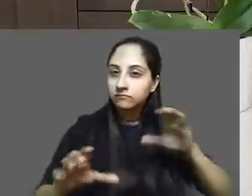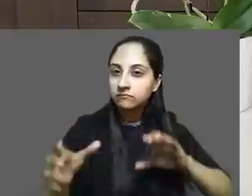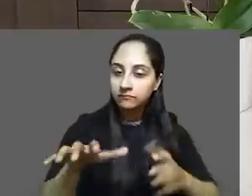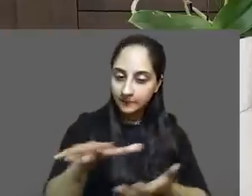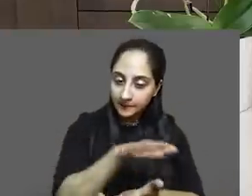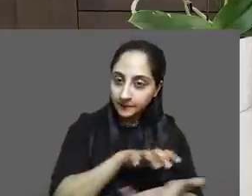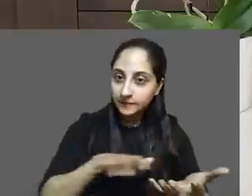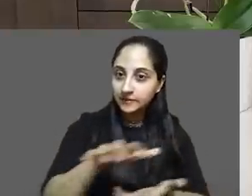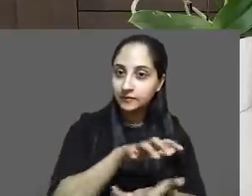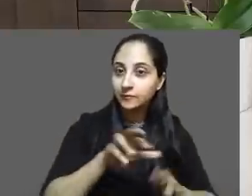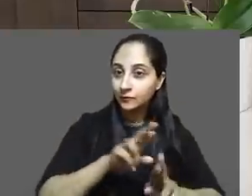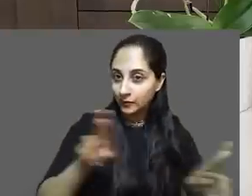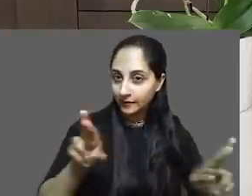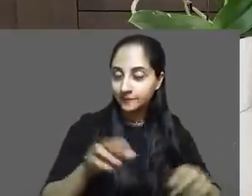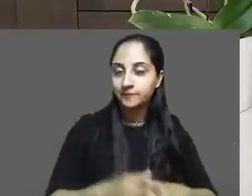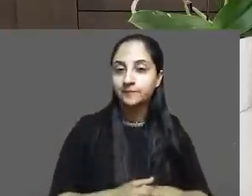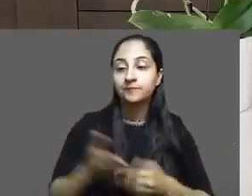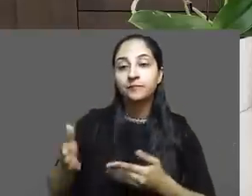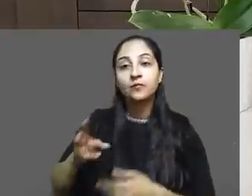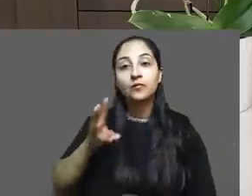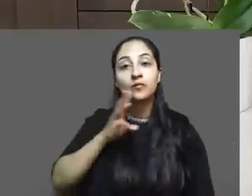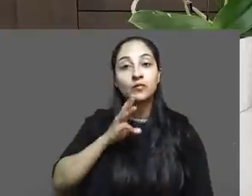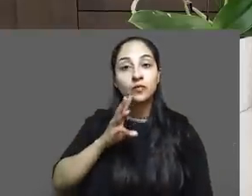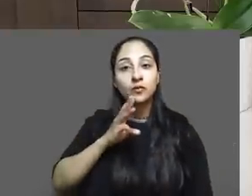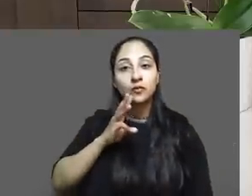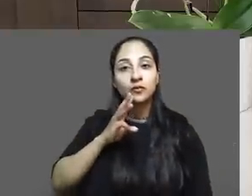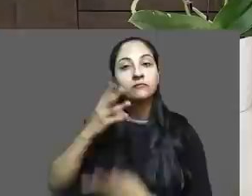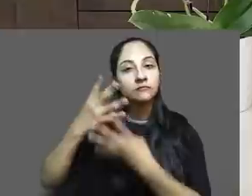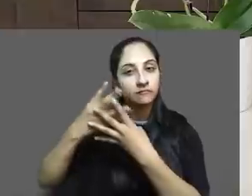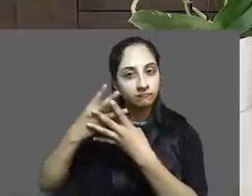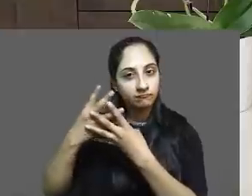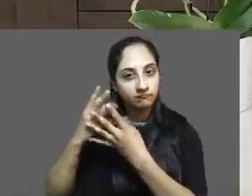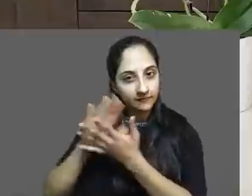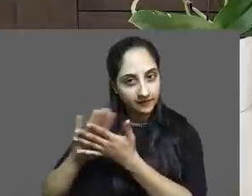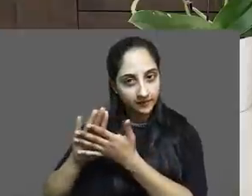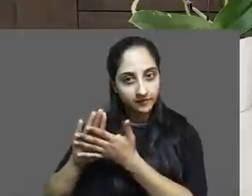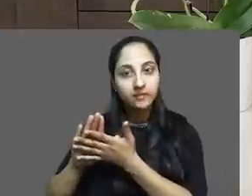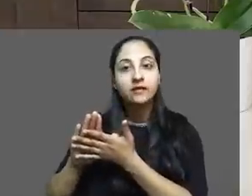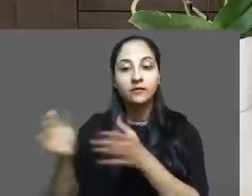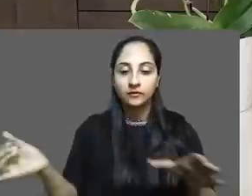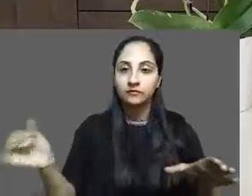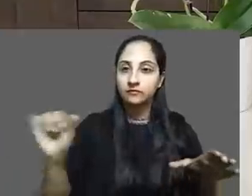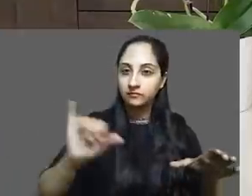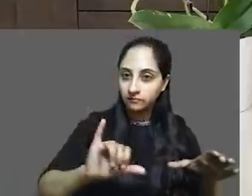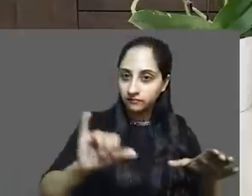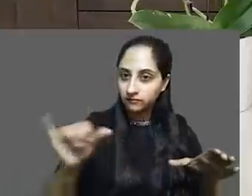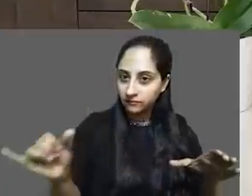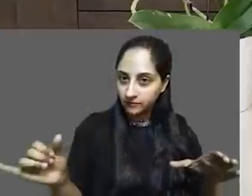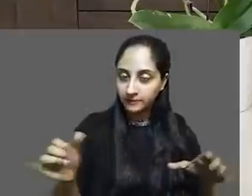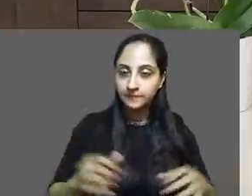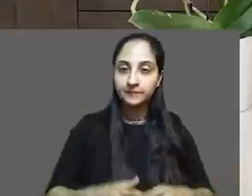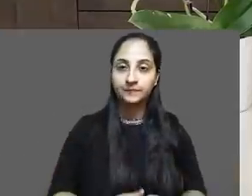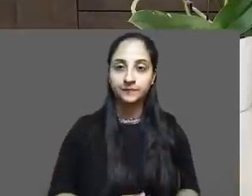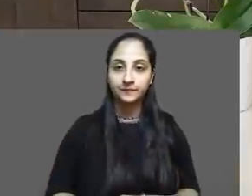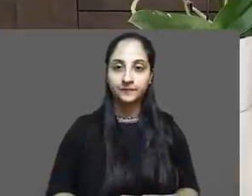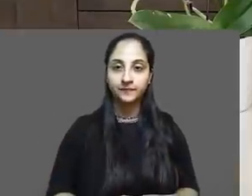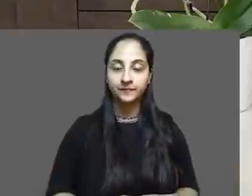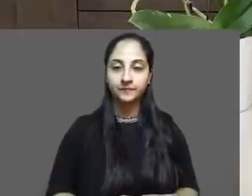all together in this jar, I have filtered water that I'm going to mix it here.